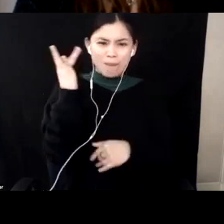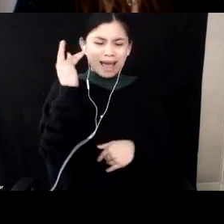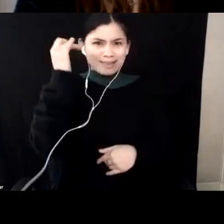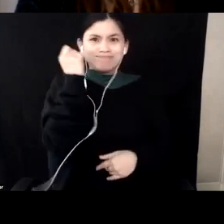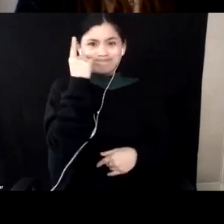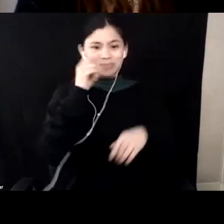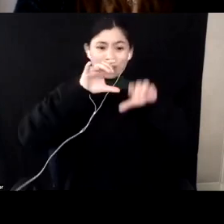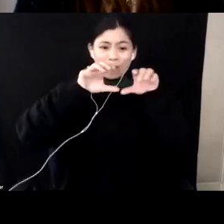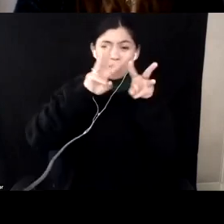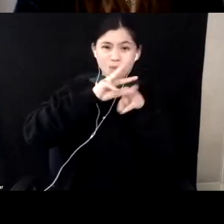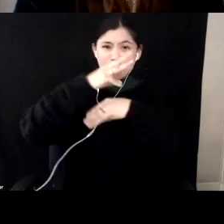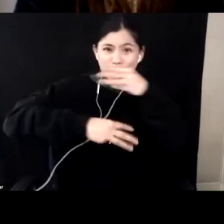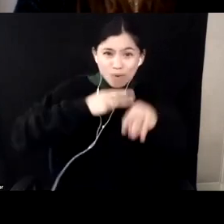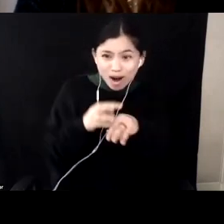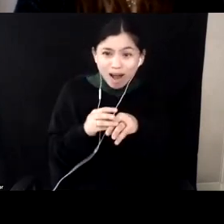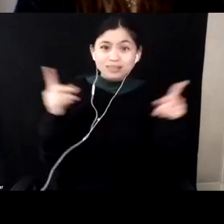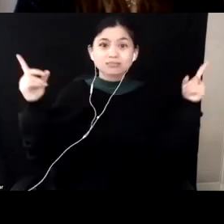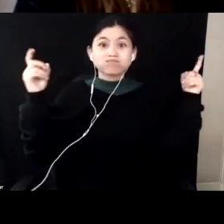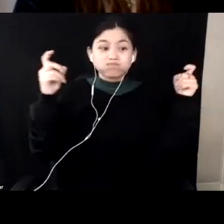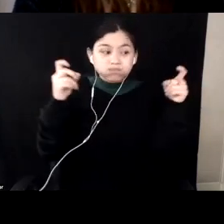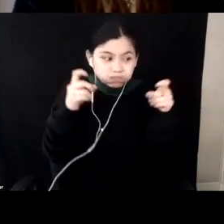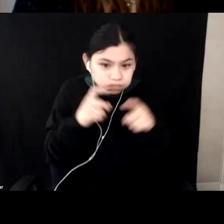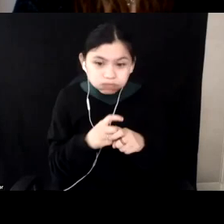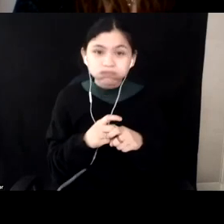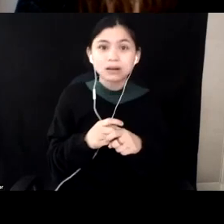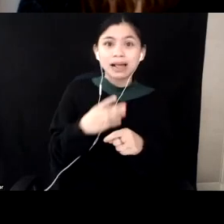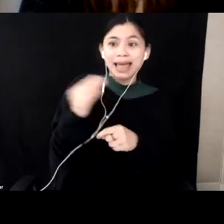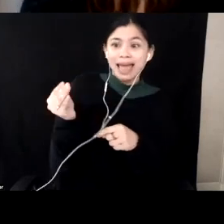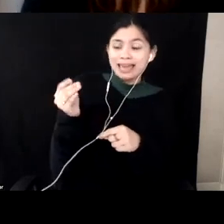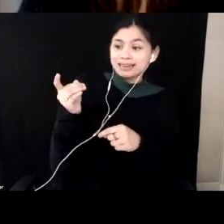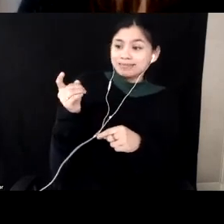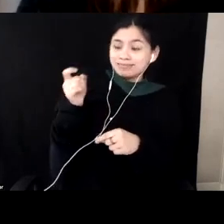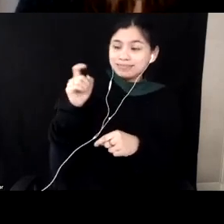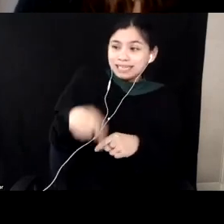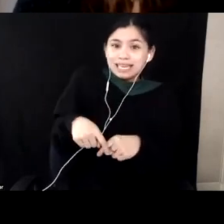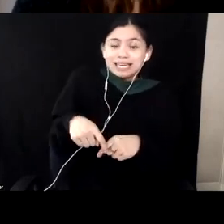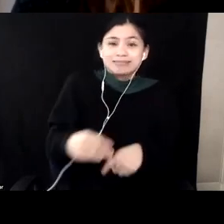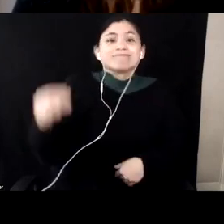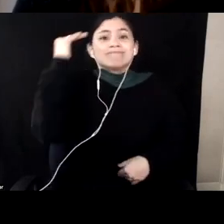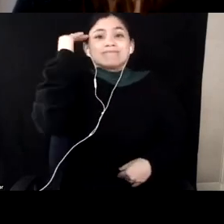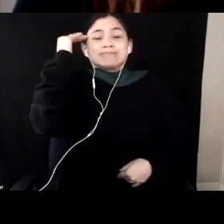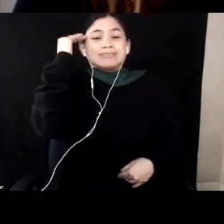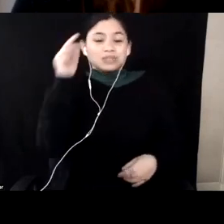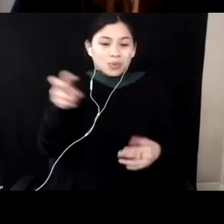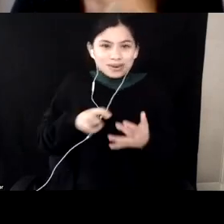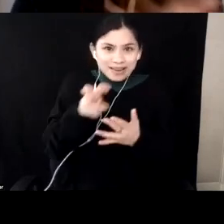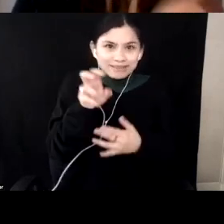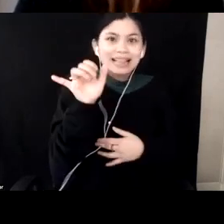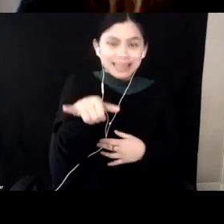it requires so much. So that is how I ended